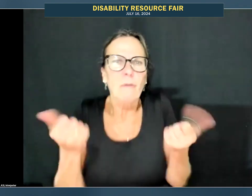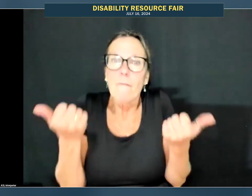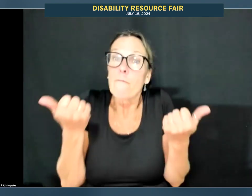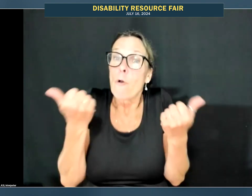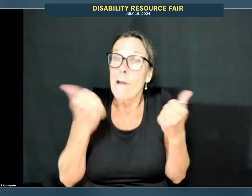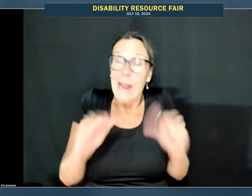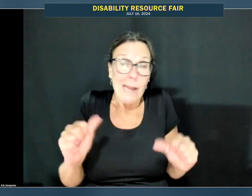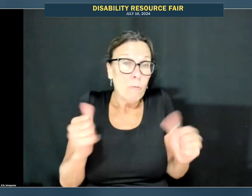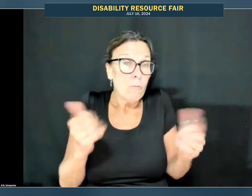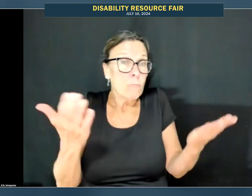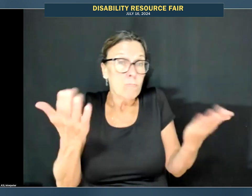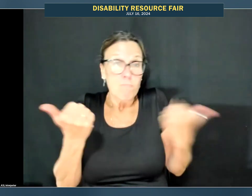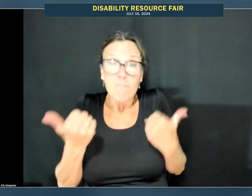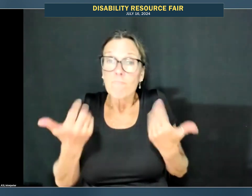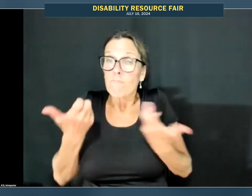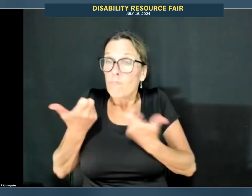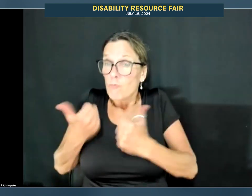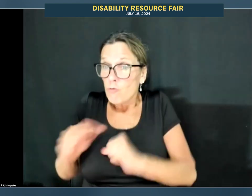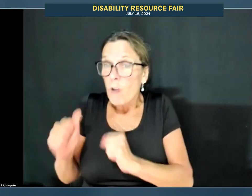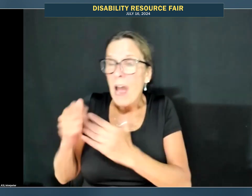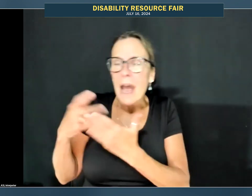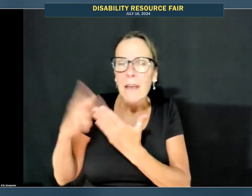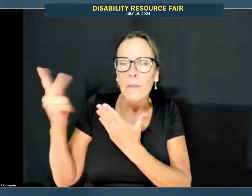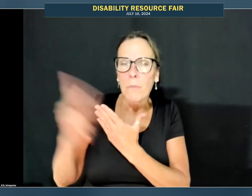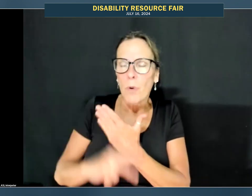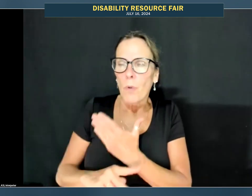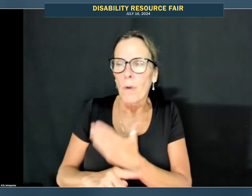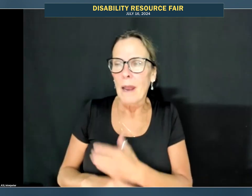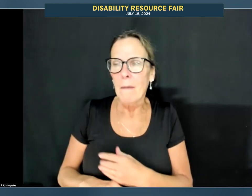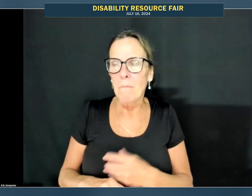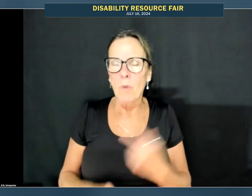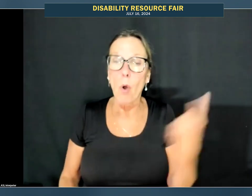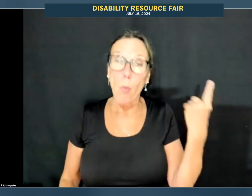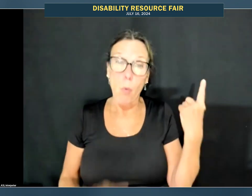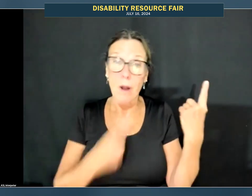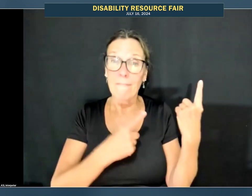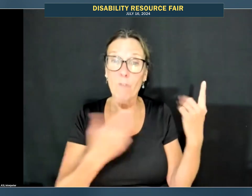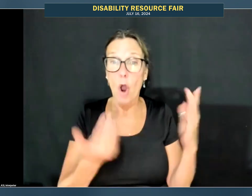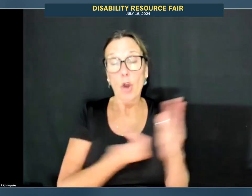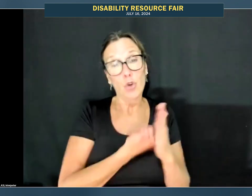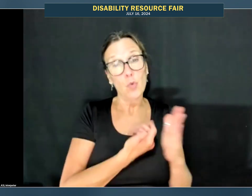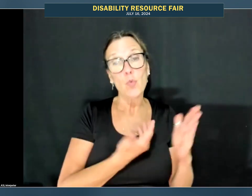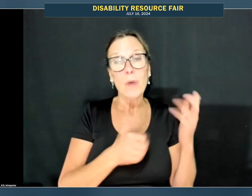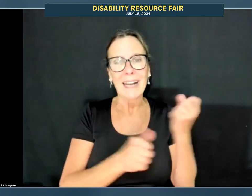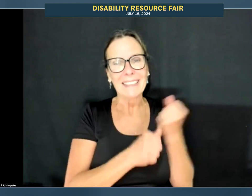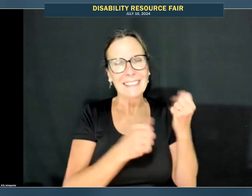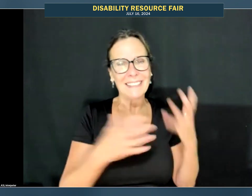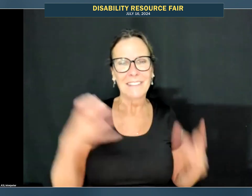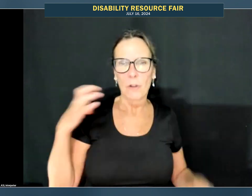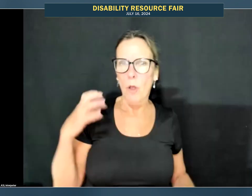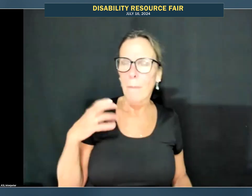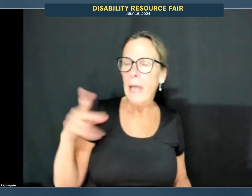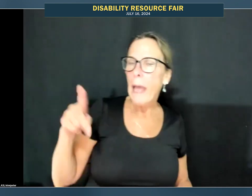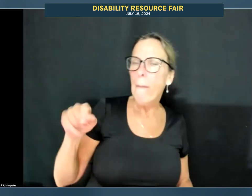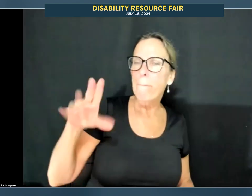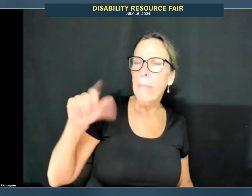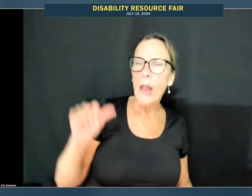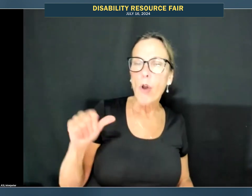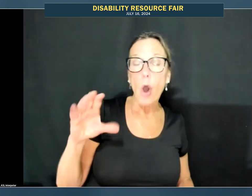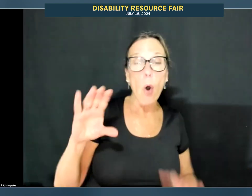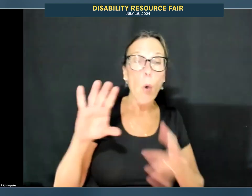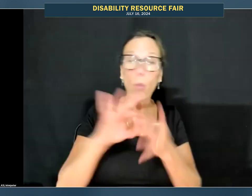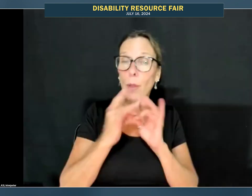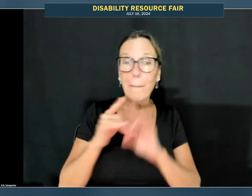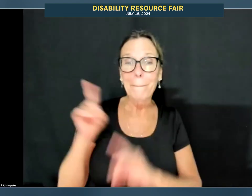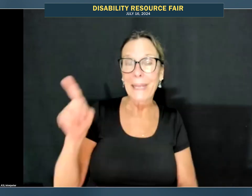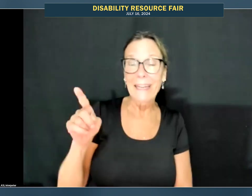out the programs. We have one of our newest assistant coaches is actually a Paralympian named Kyle Zitch. He won